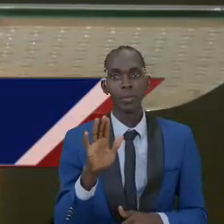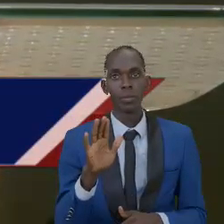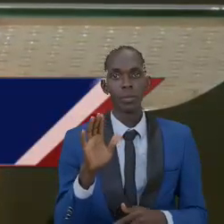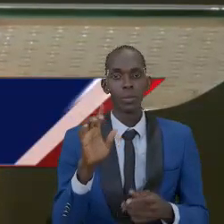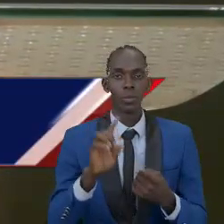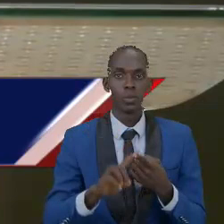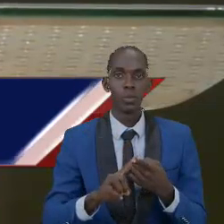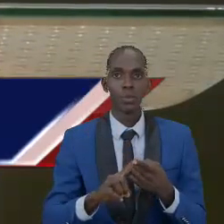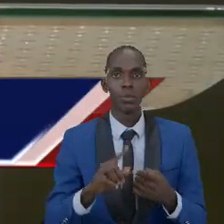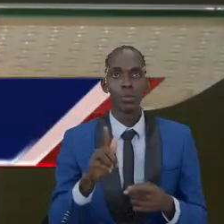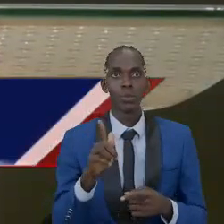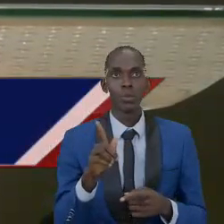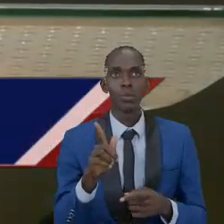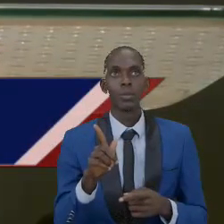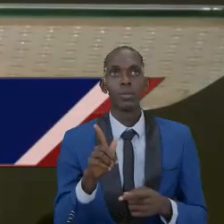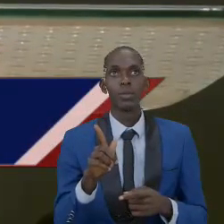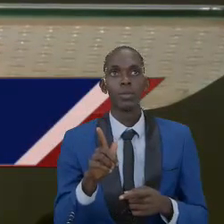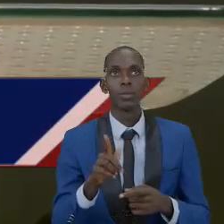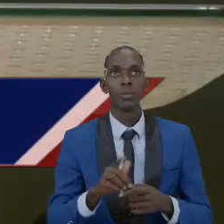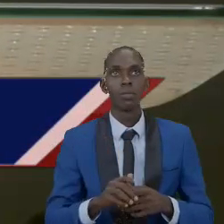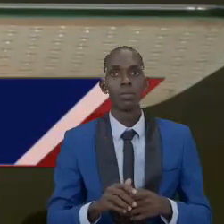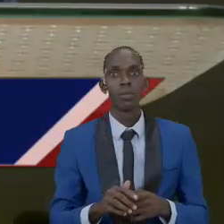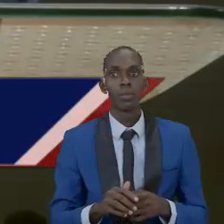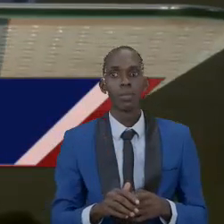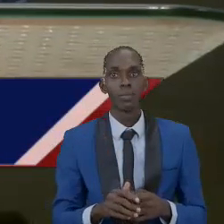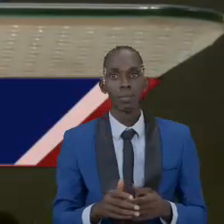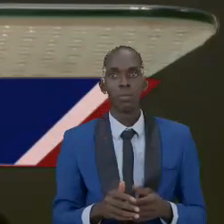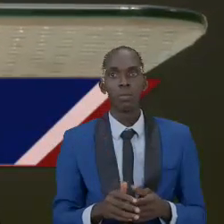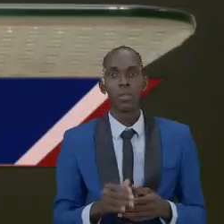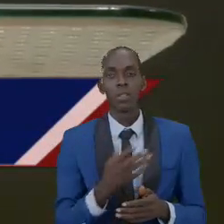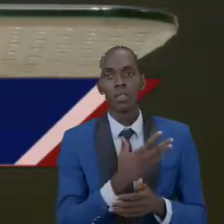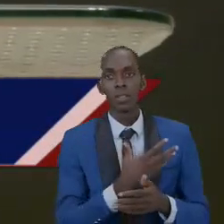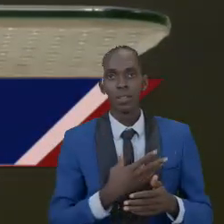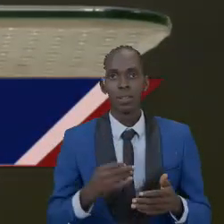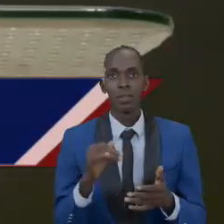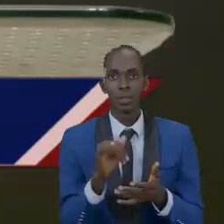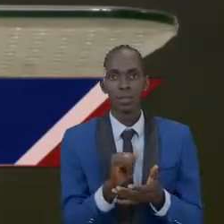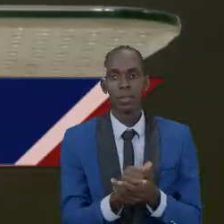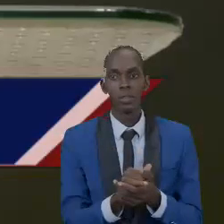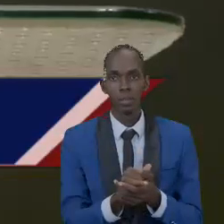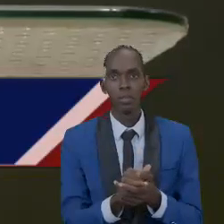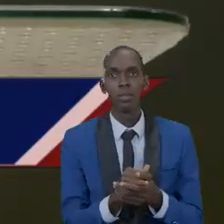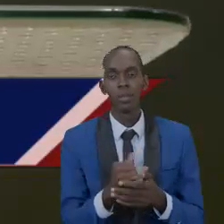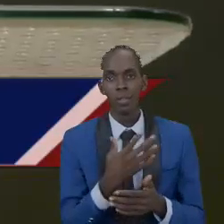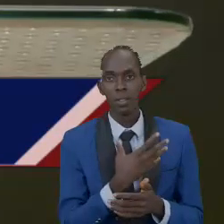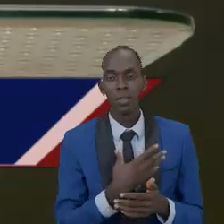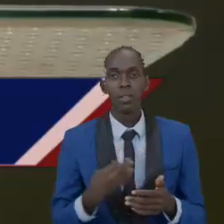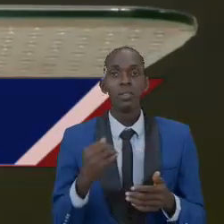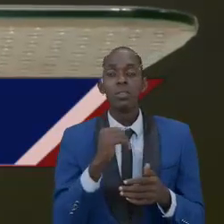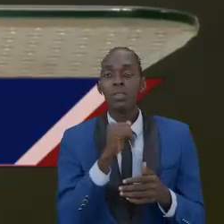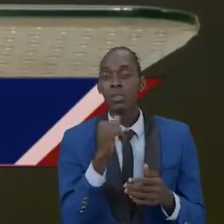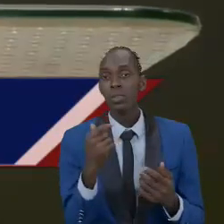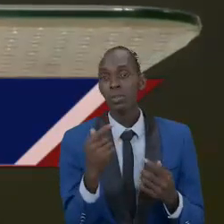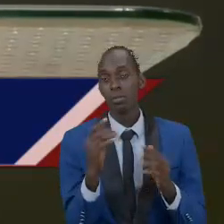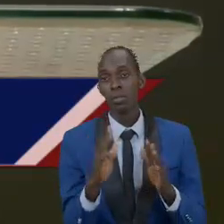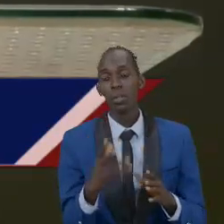all through to 21. We who are Jews by nature and not sinners